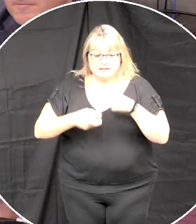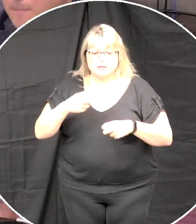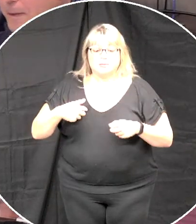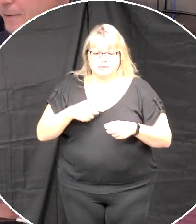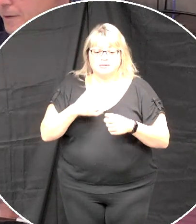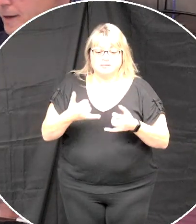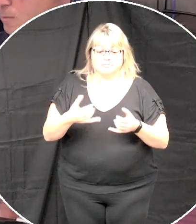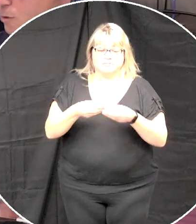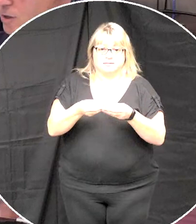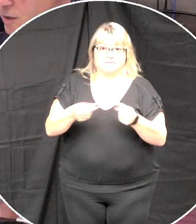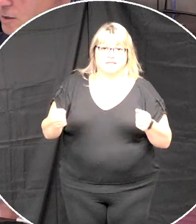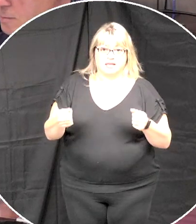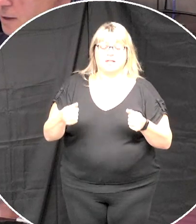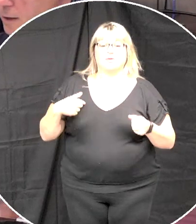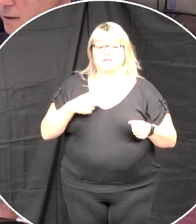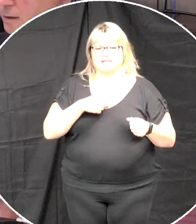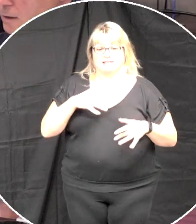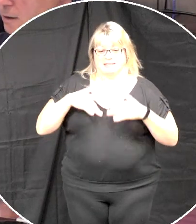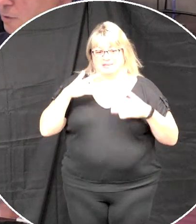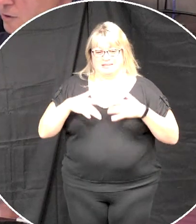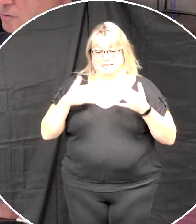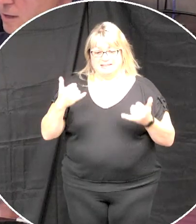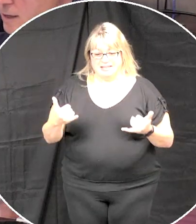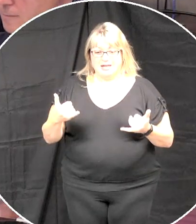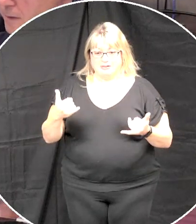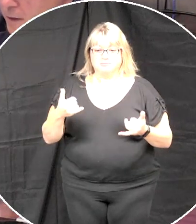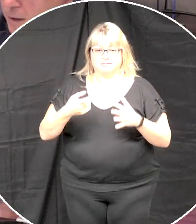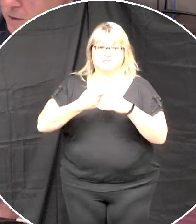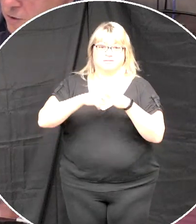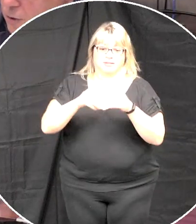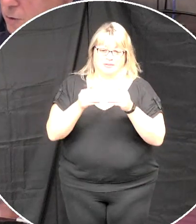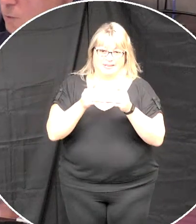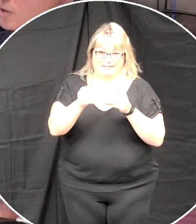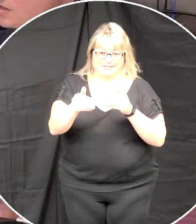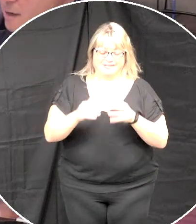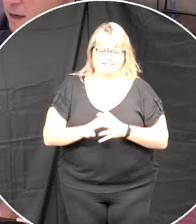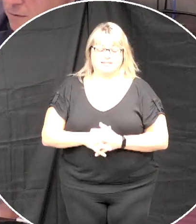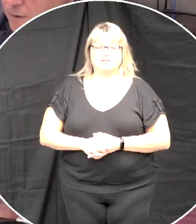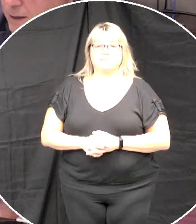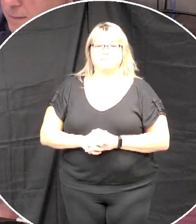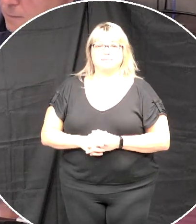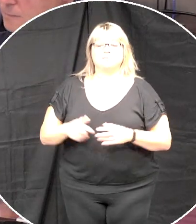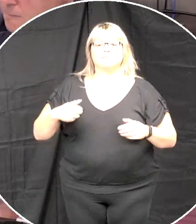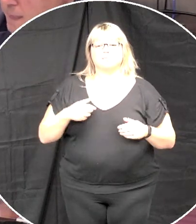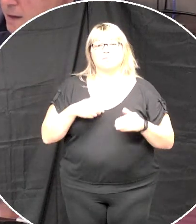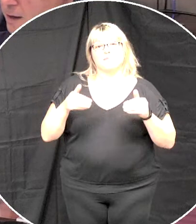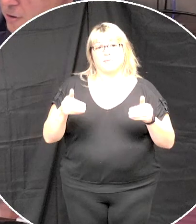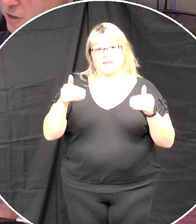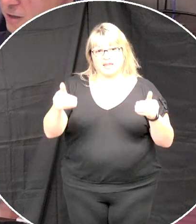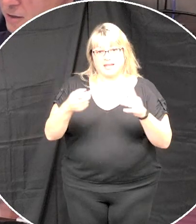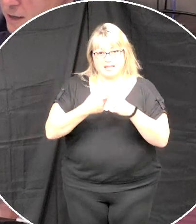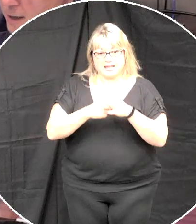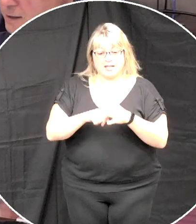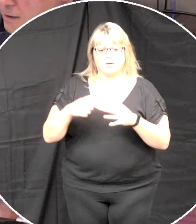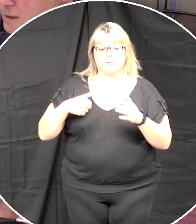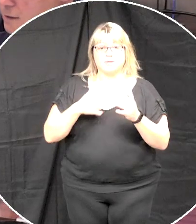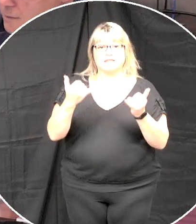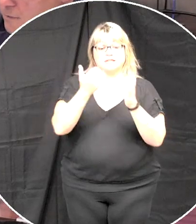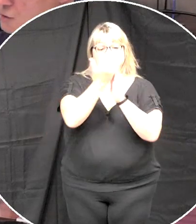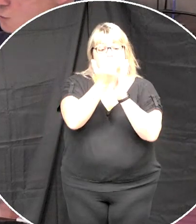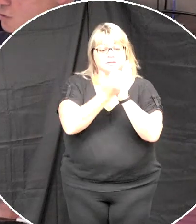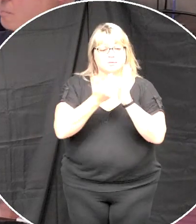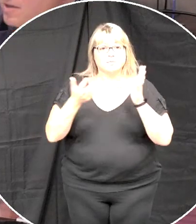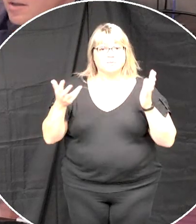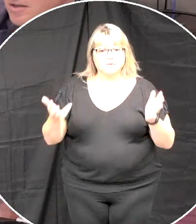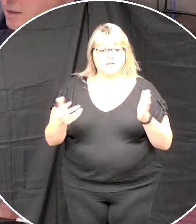sort, and we're excited to be here with you today. So we're going to start off our agenda today, and our